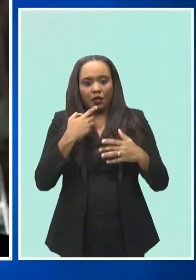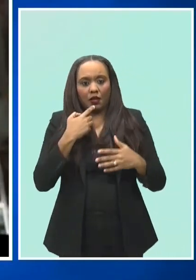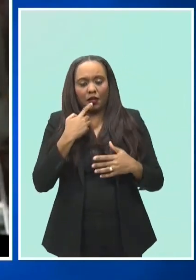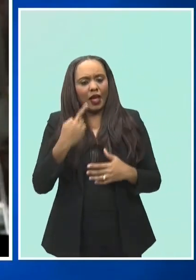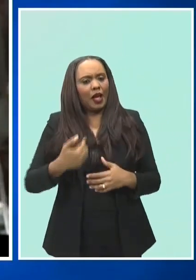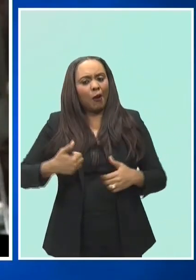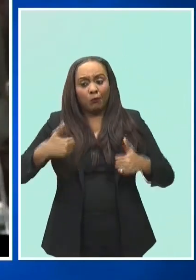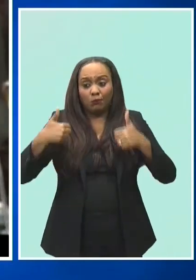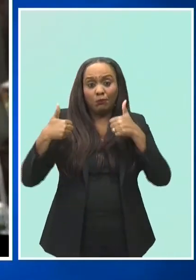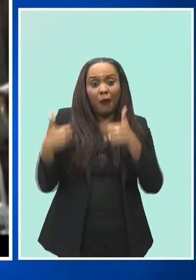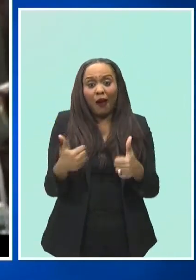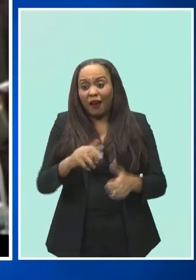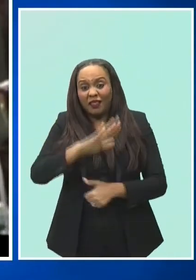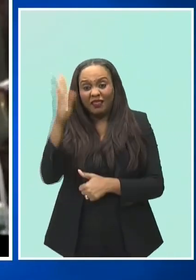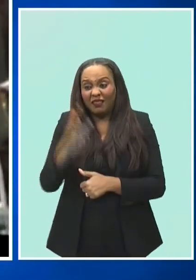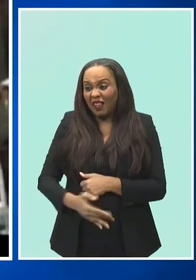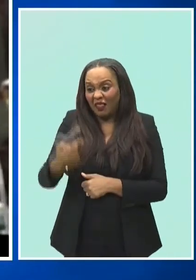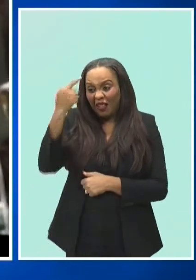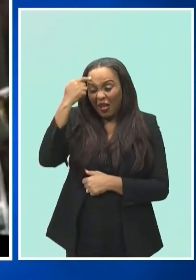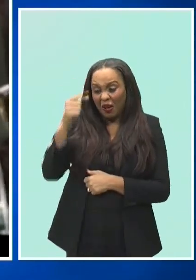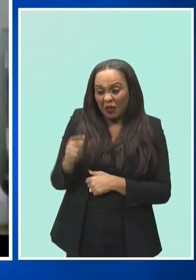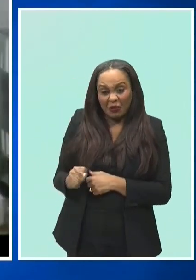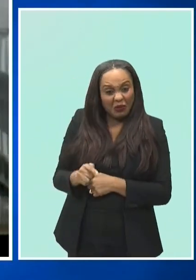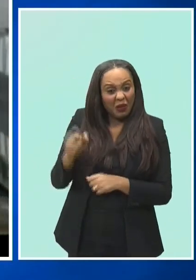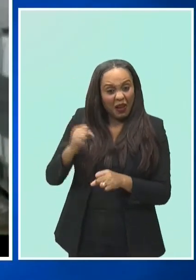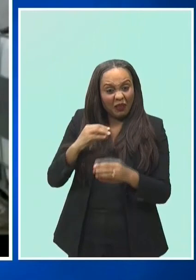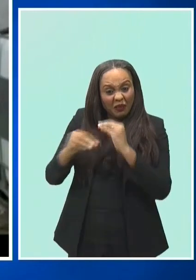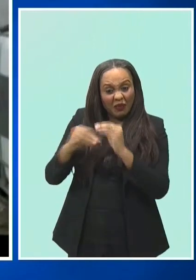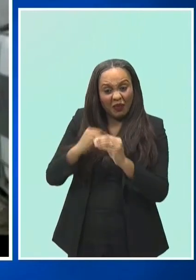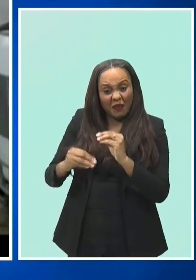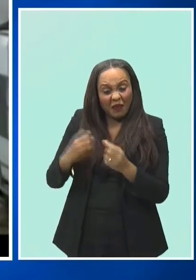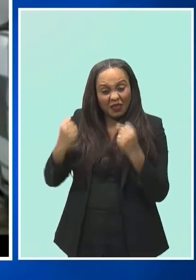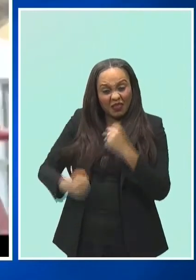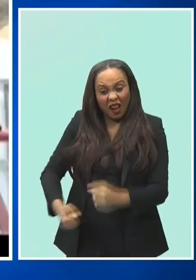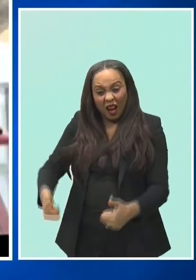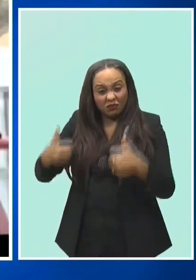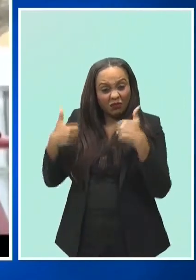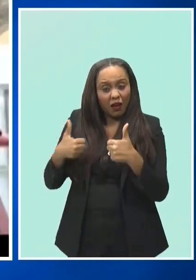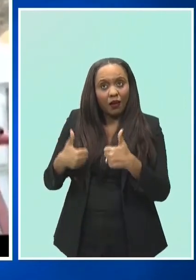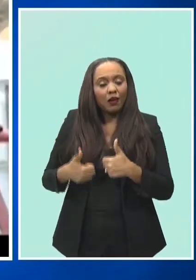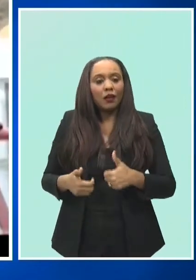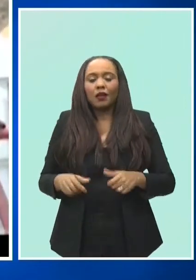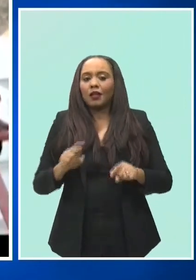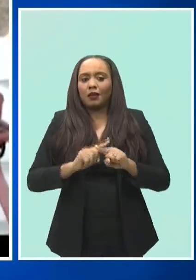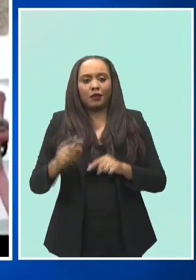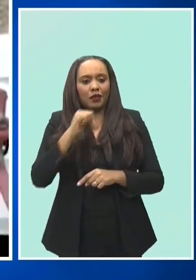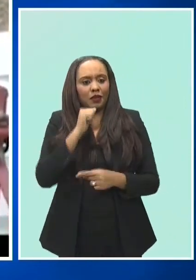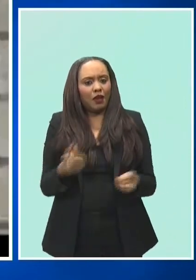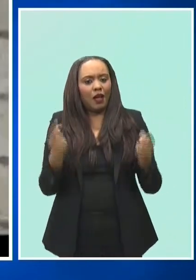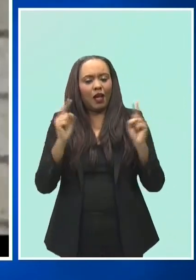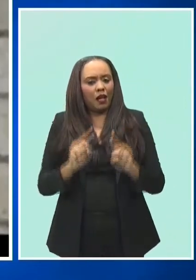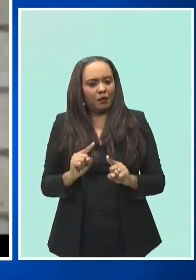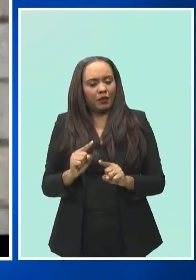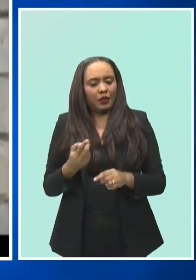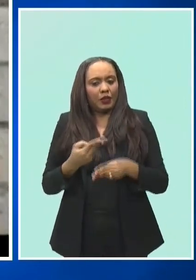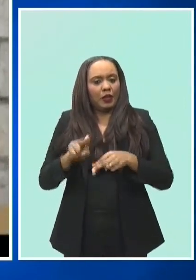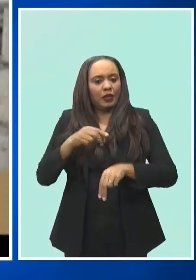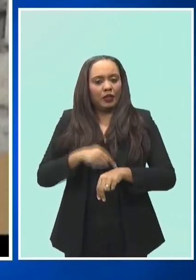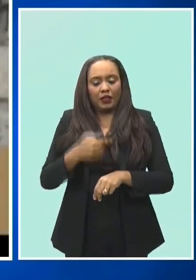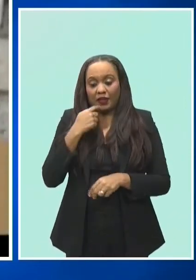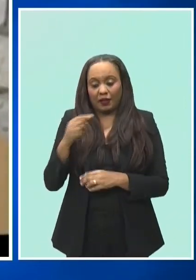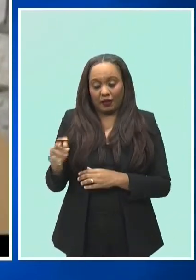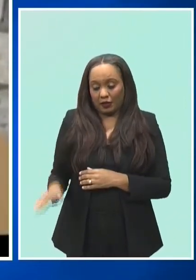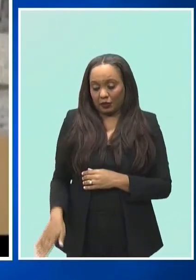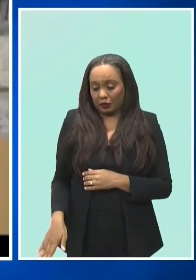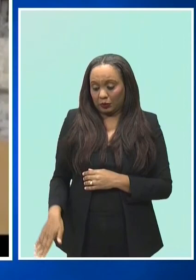thumbs up. She said she never believed in what she heard. But this enthusiasm wasn't developed overnight. Nakwin says growing